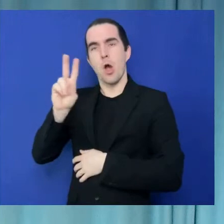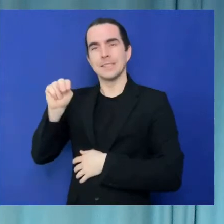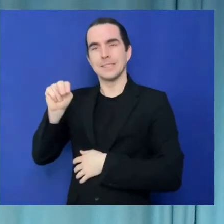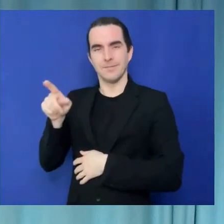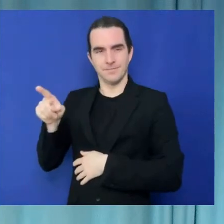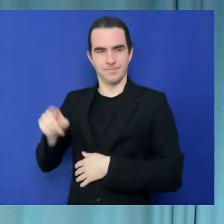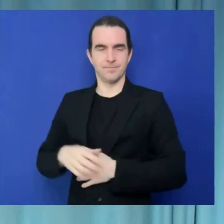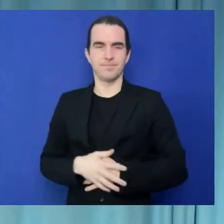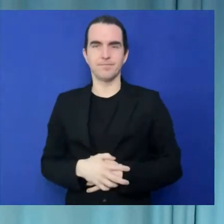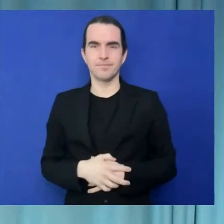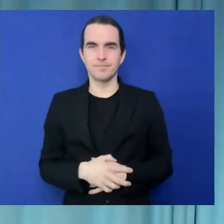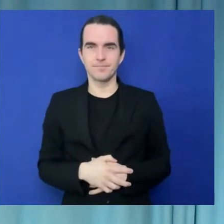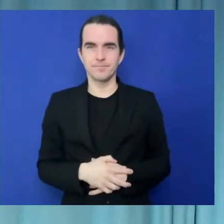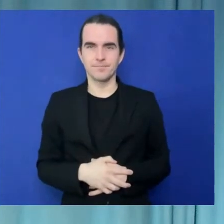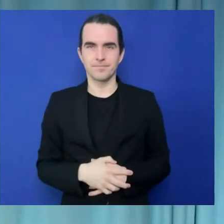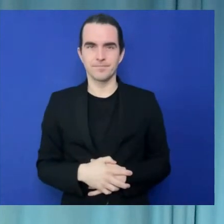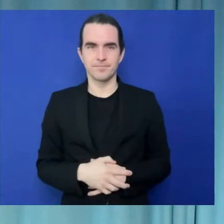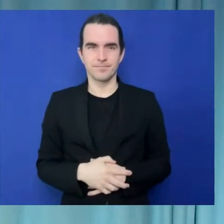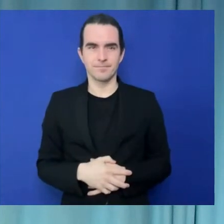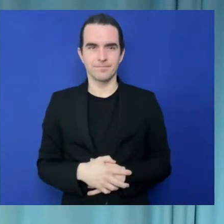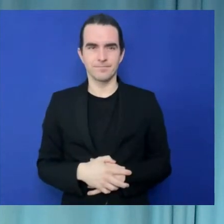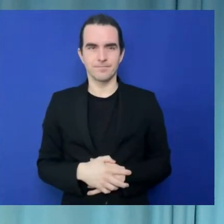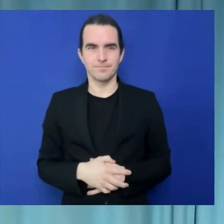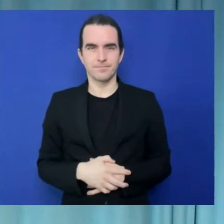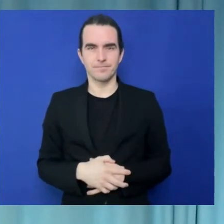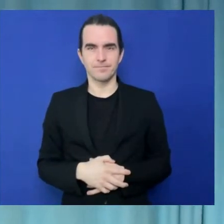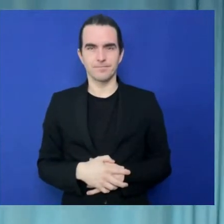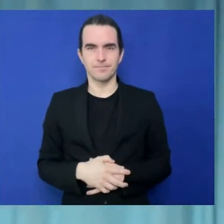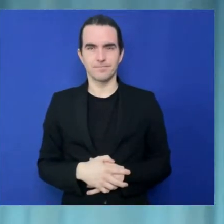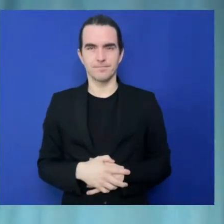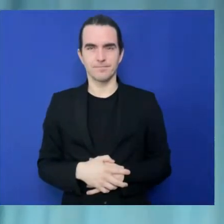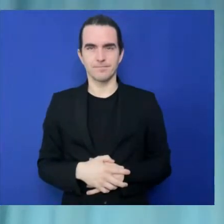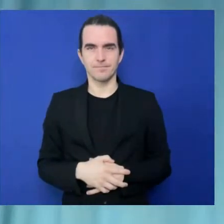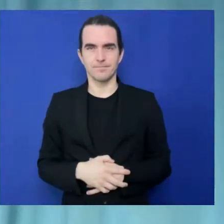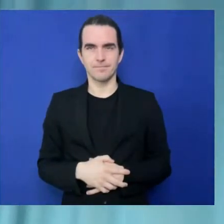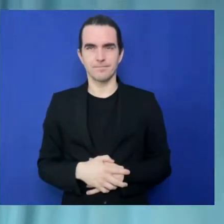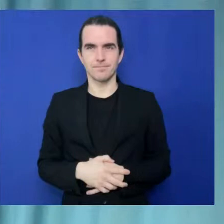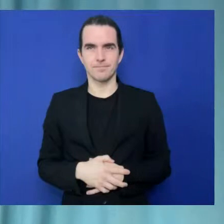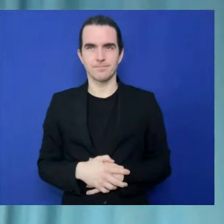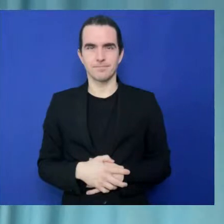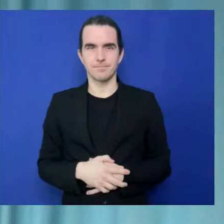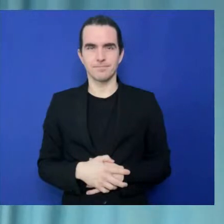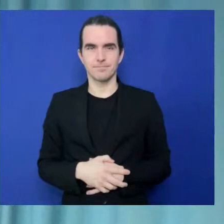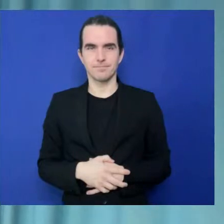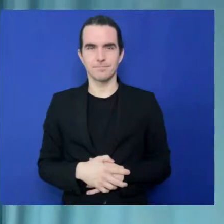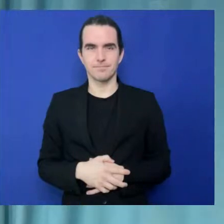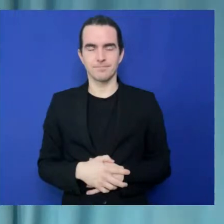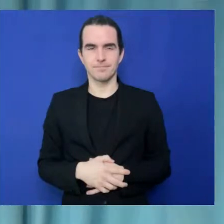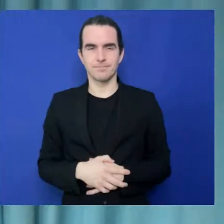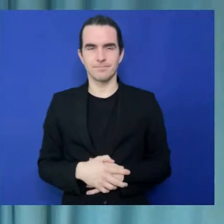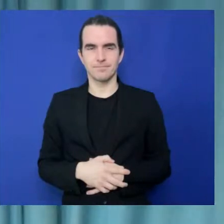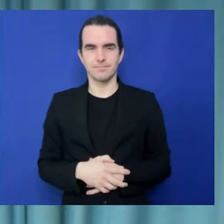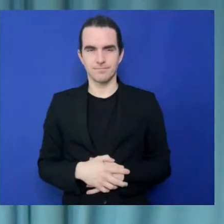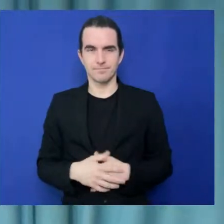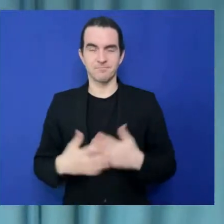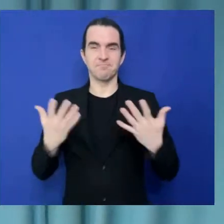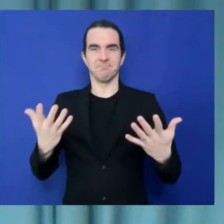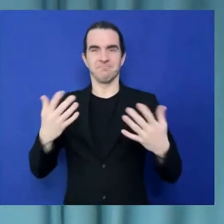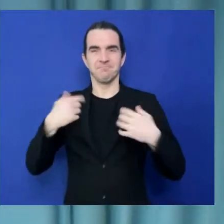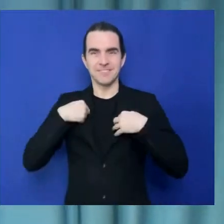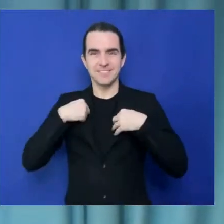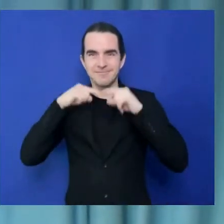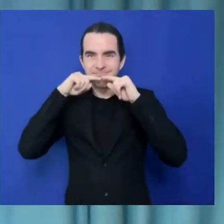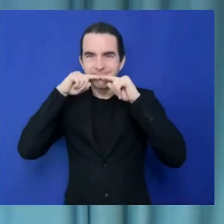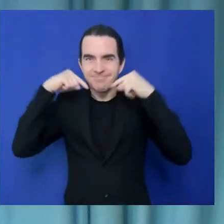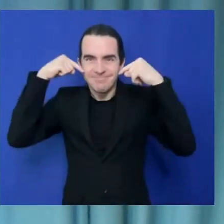So happy that you all are here with us in Vienna again. And I would like to express